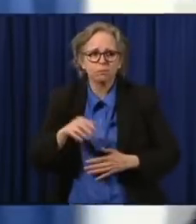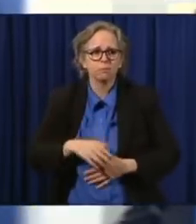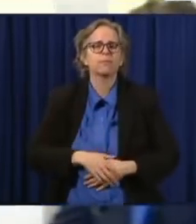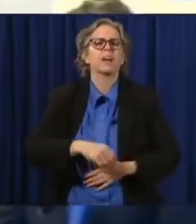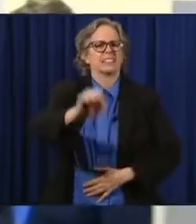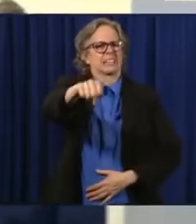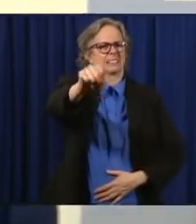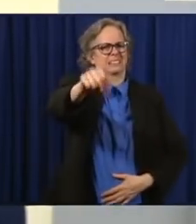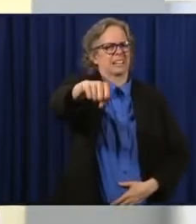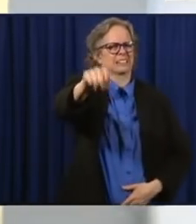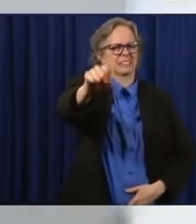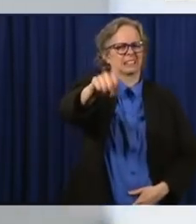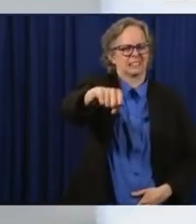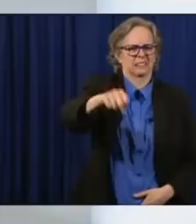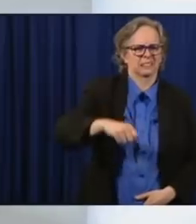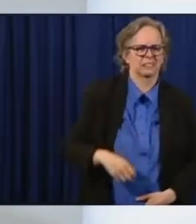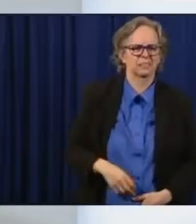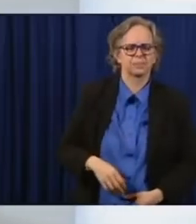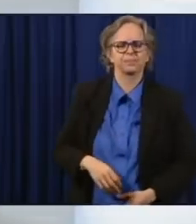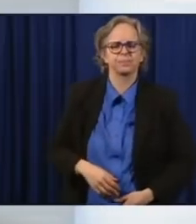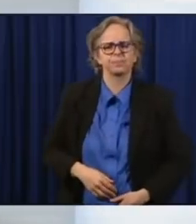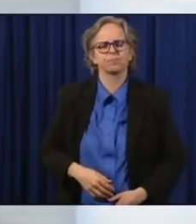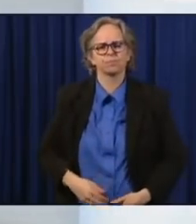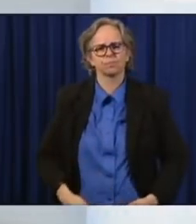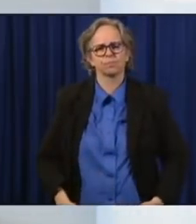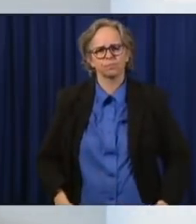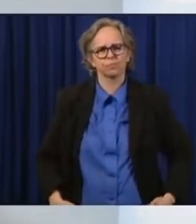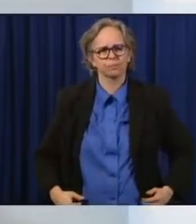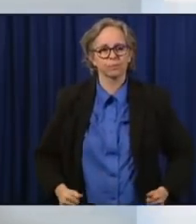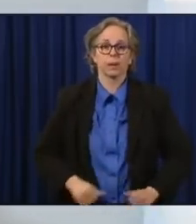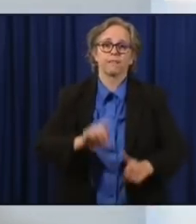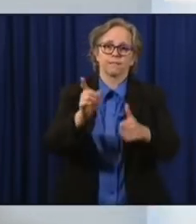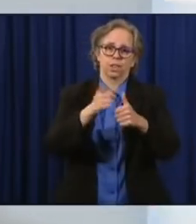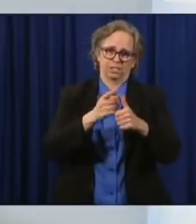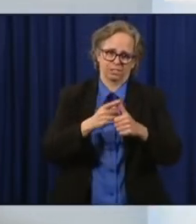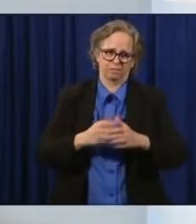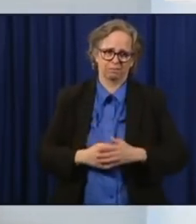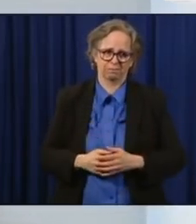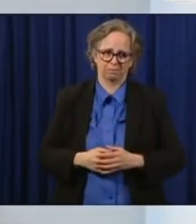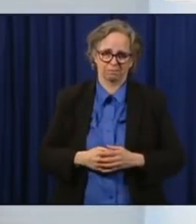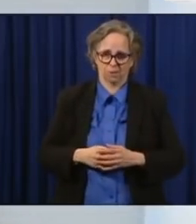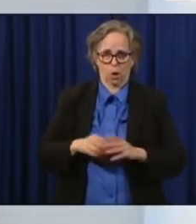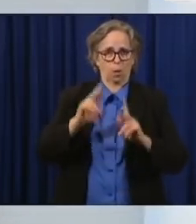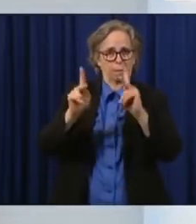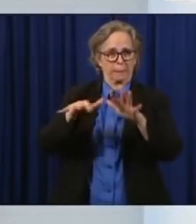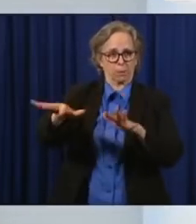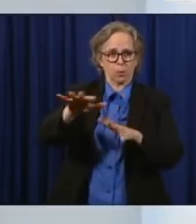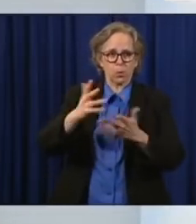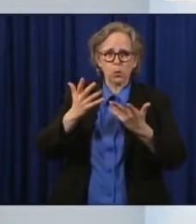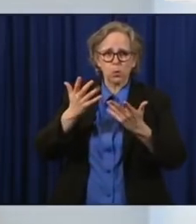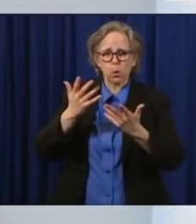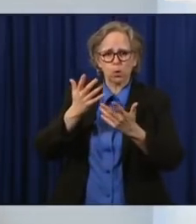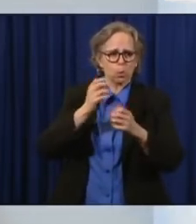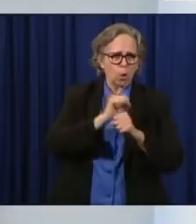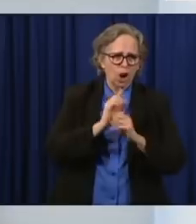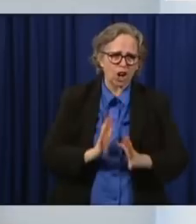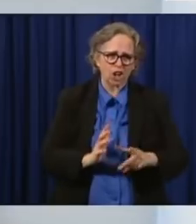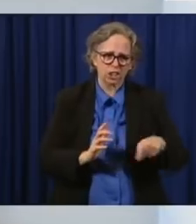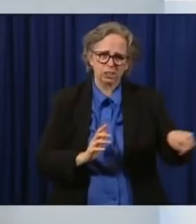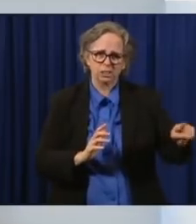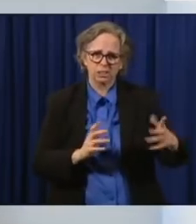well, the best, and first, and let me just say to Ben and to your viewers and people asking those